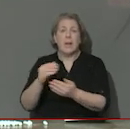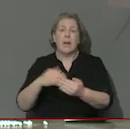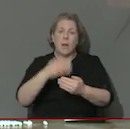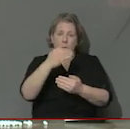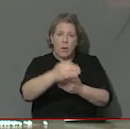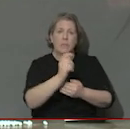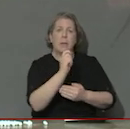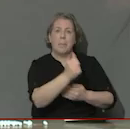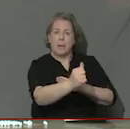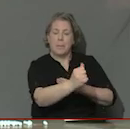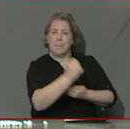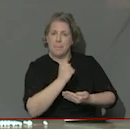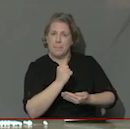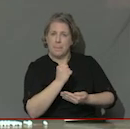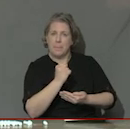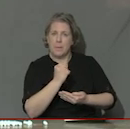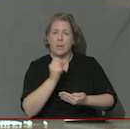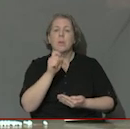would use the R5.96.